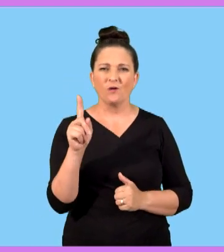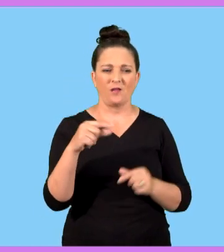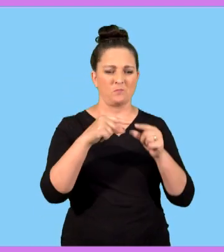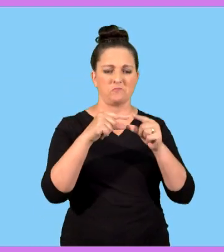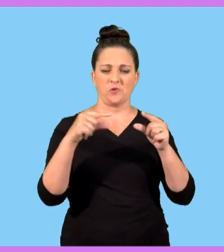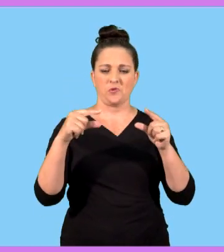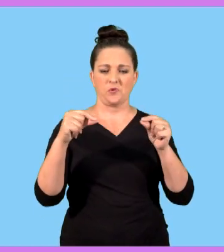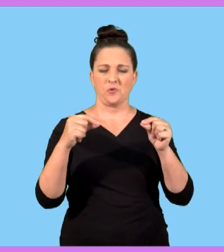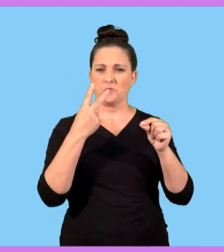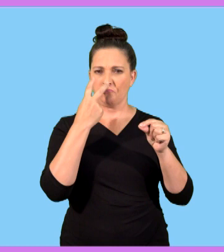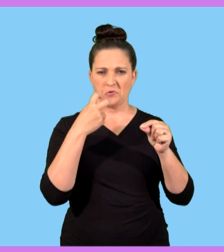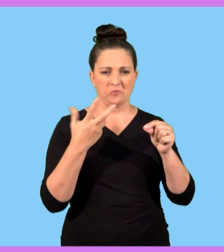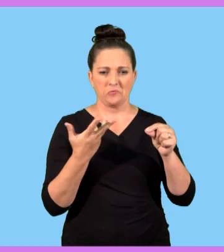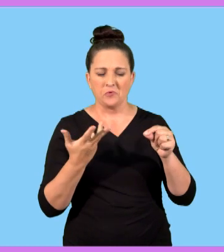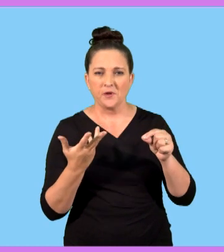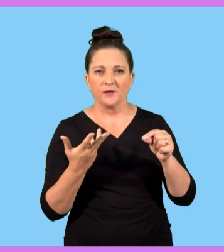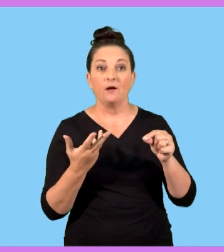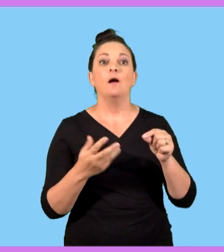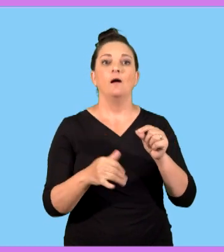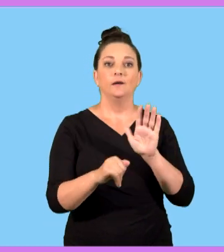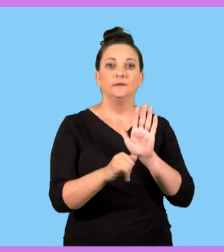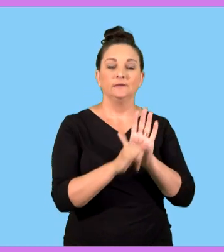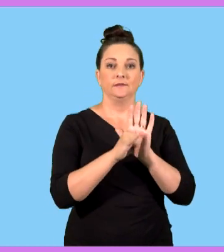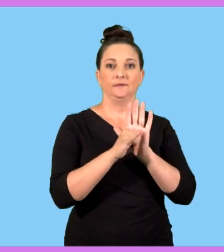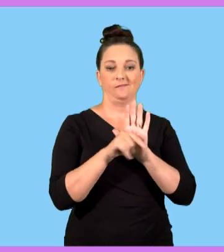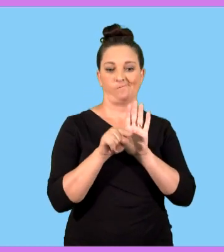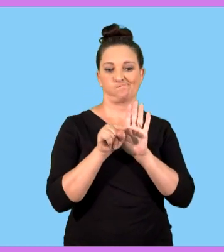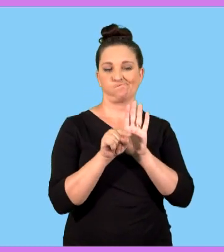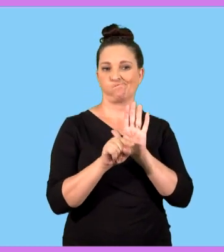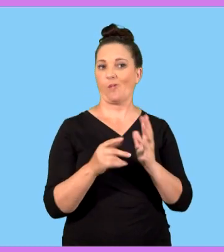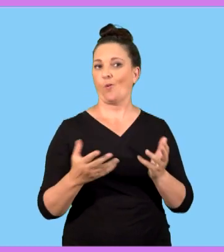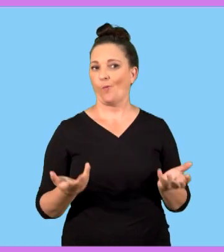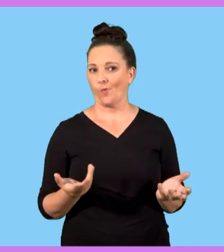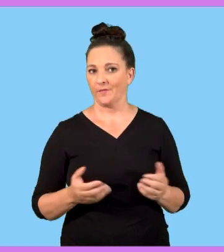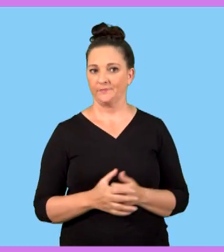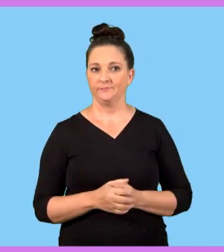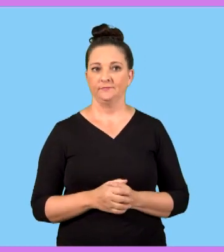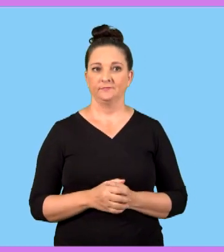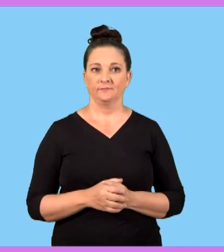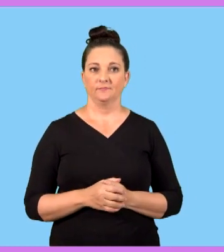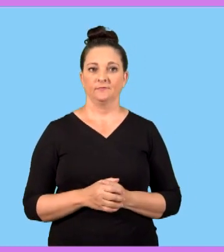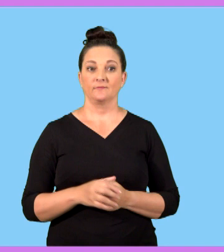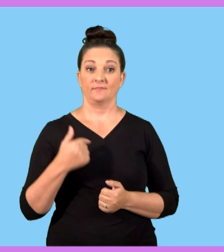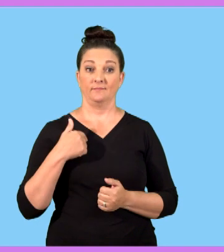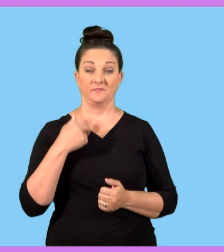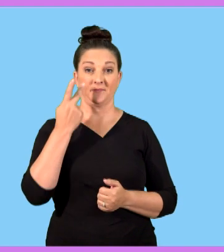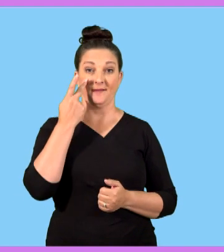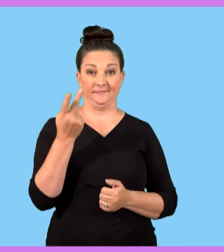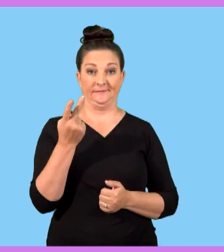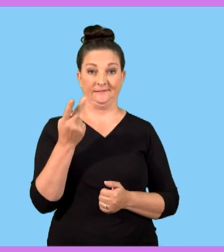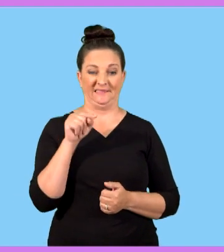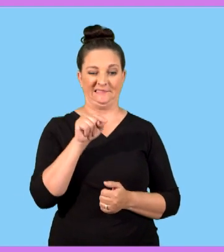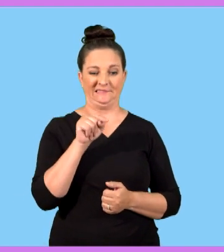part? Okay, and remember it says identify the exit row. Now, here is where I